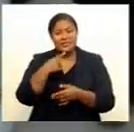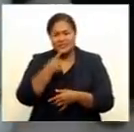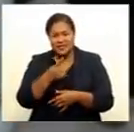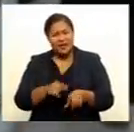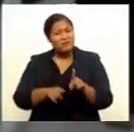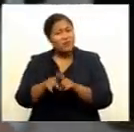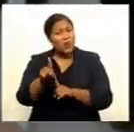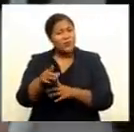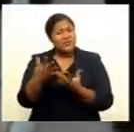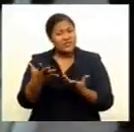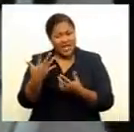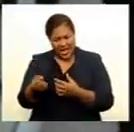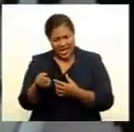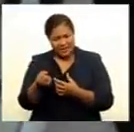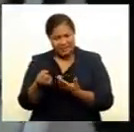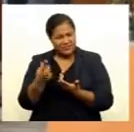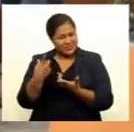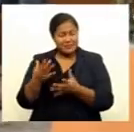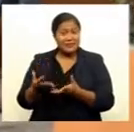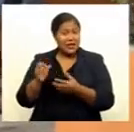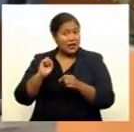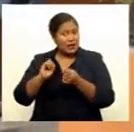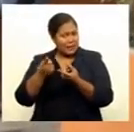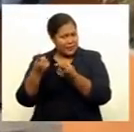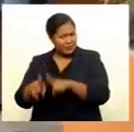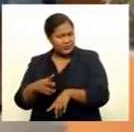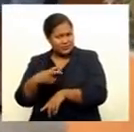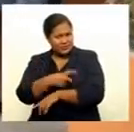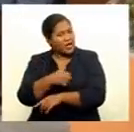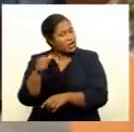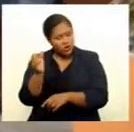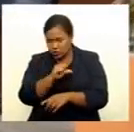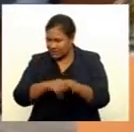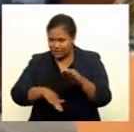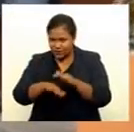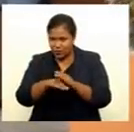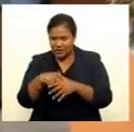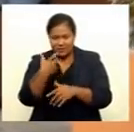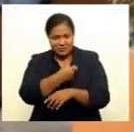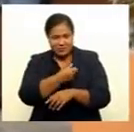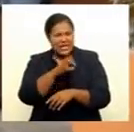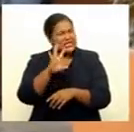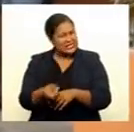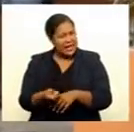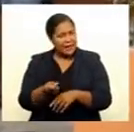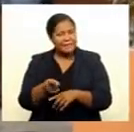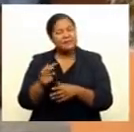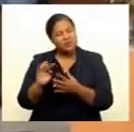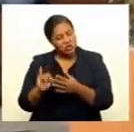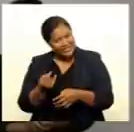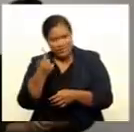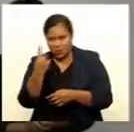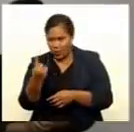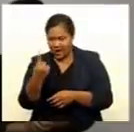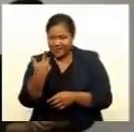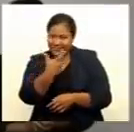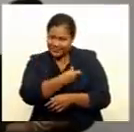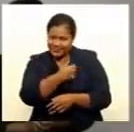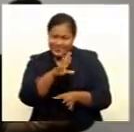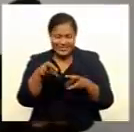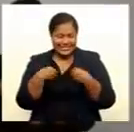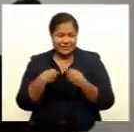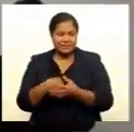those who succumb to the deadly virus haven't been fully vaccinated and some haven't even received their first dose. This virus